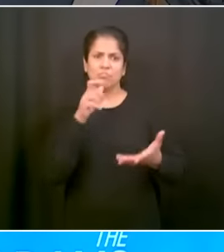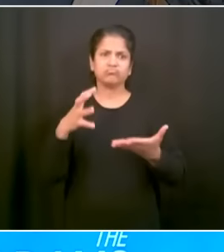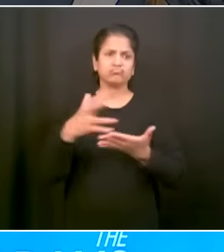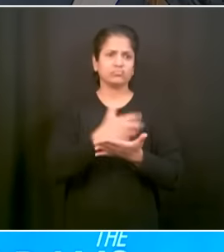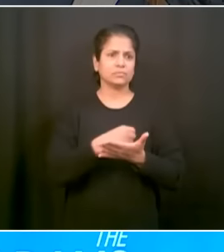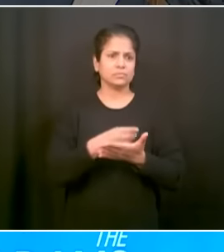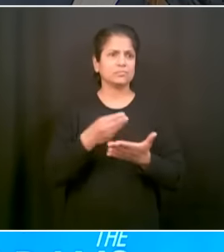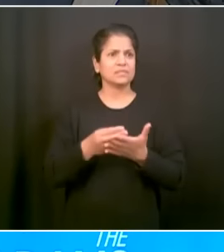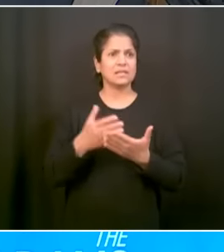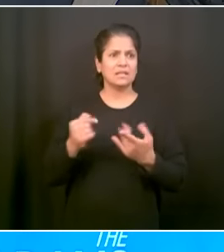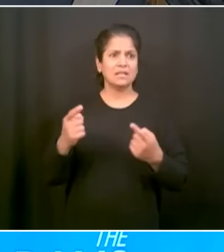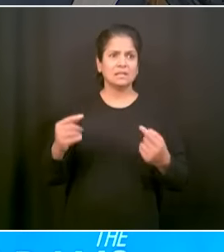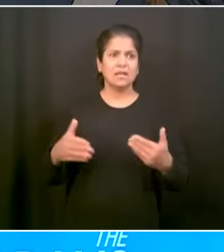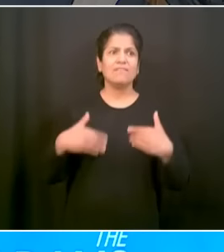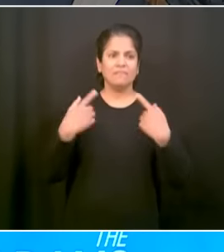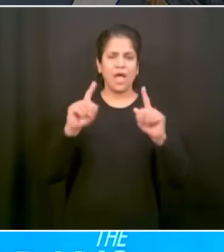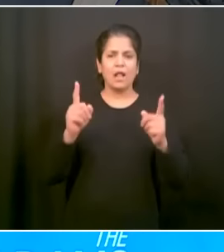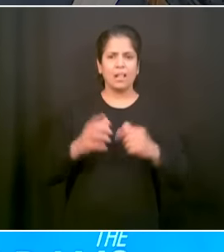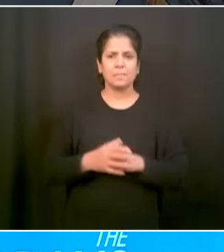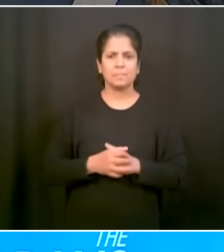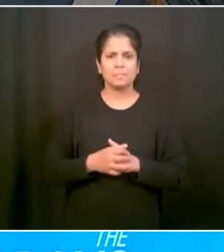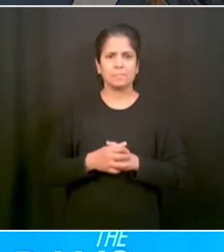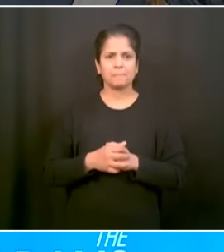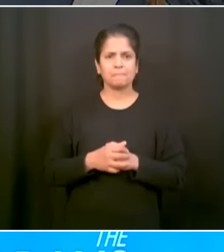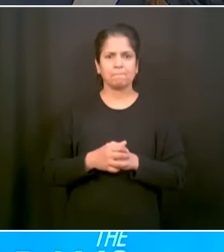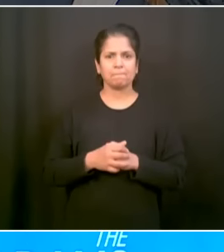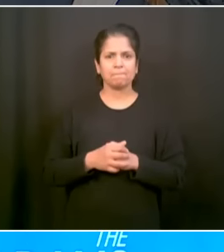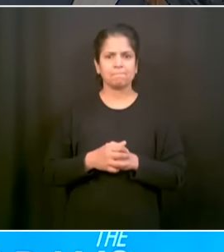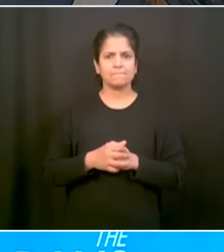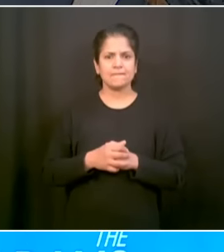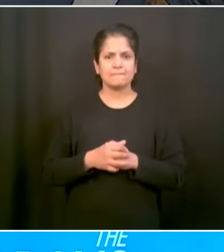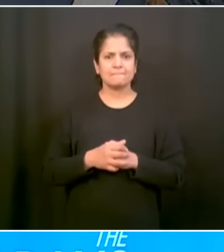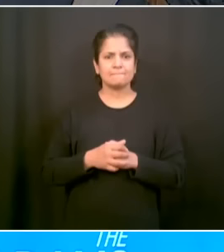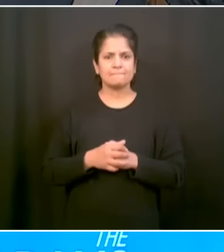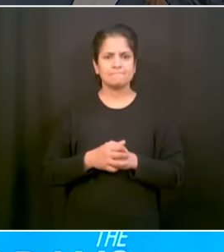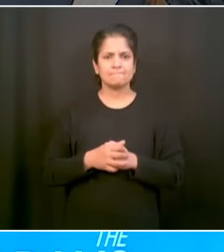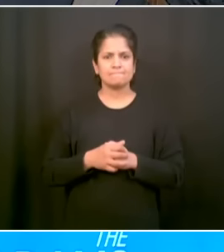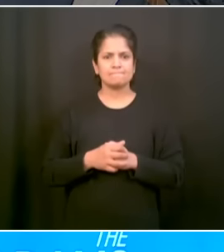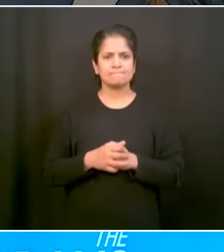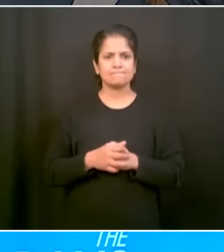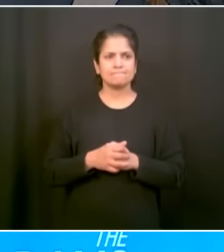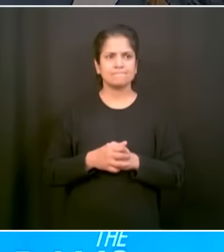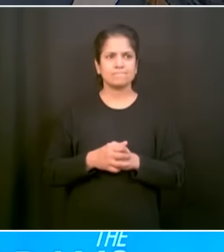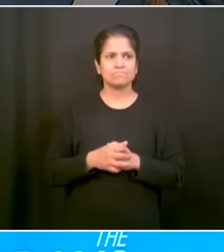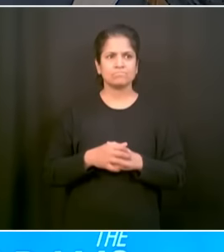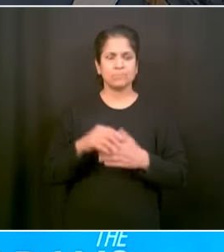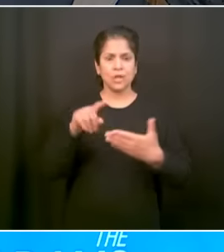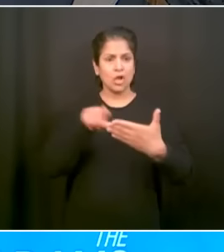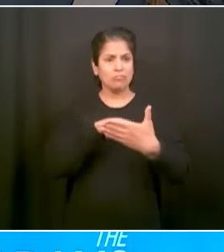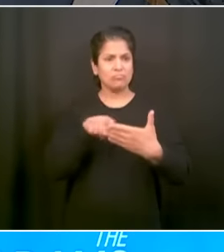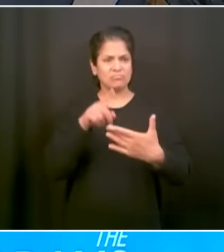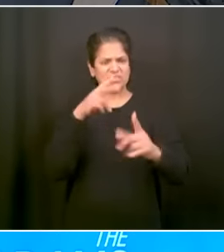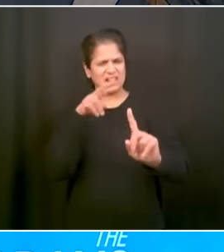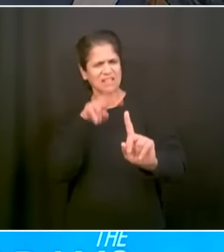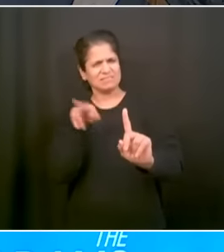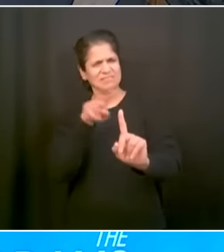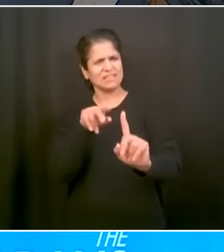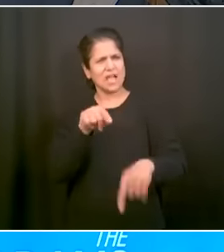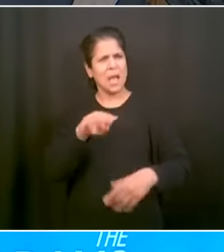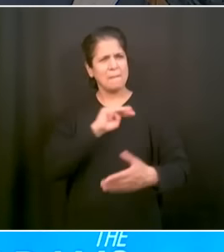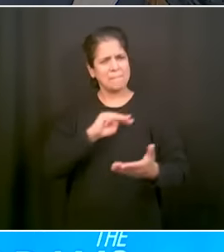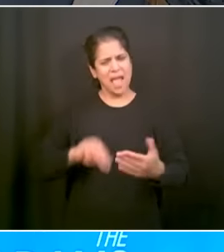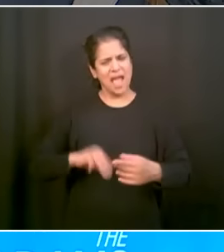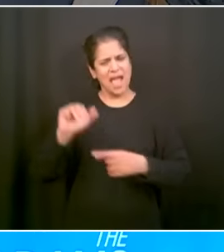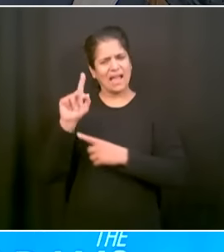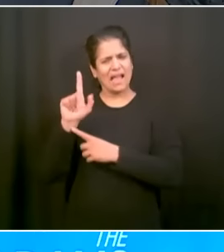The criticism of Mayor Adams, the criticism of Mayor Adams for the first 3 years in office was actually that he was too